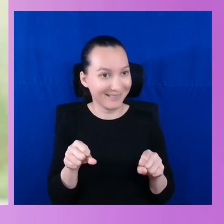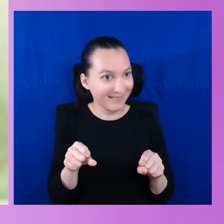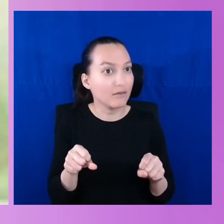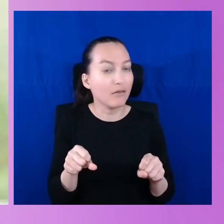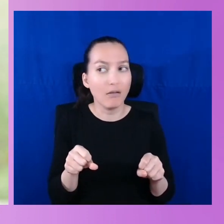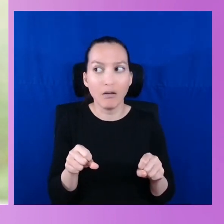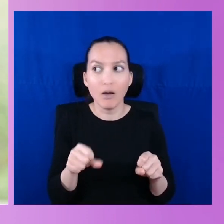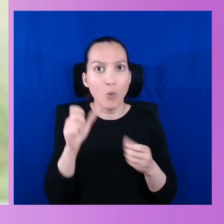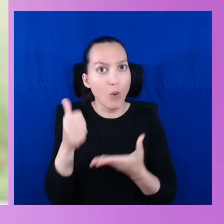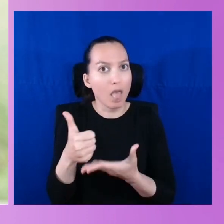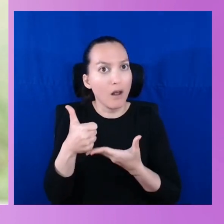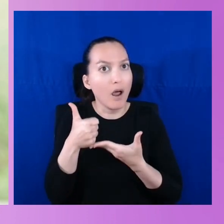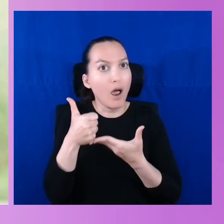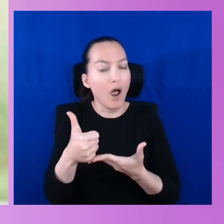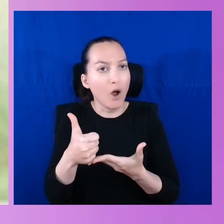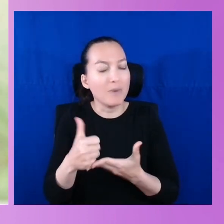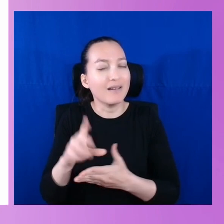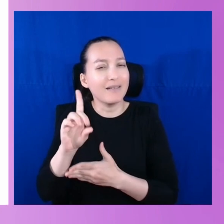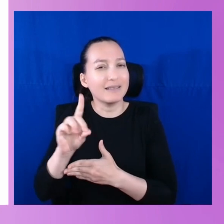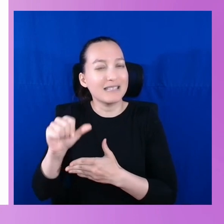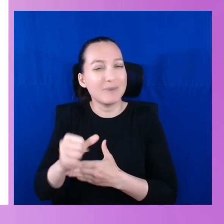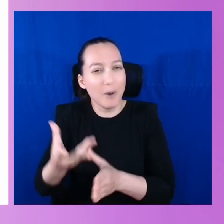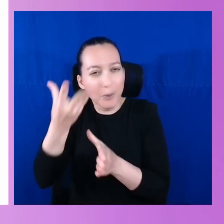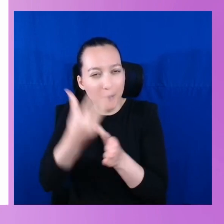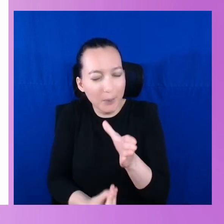help bridge the disability divide.